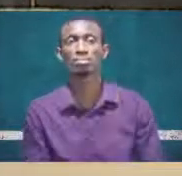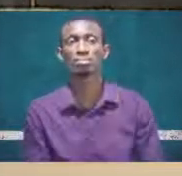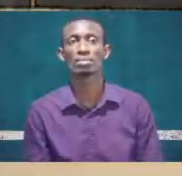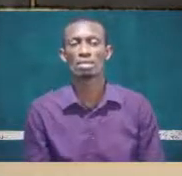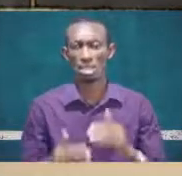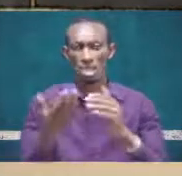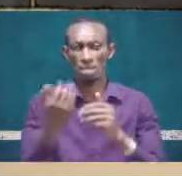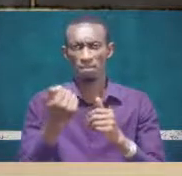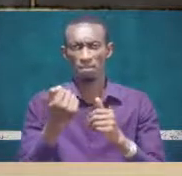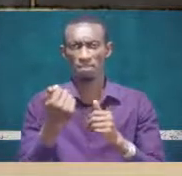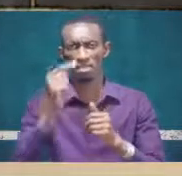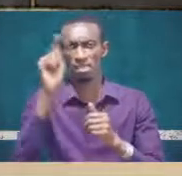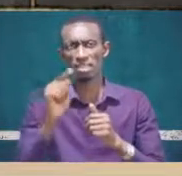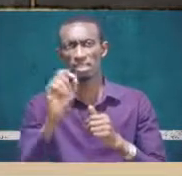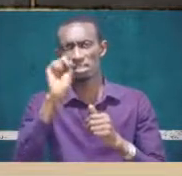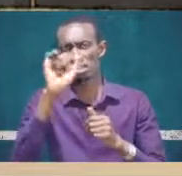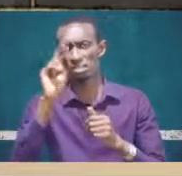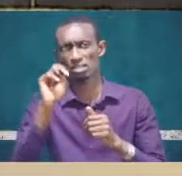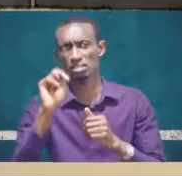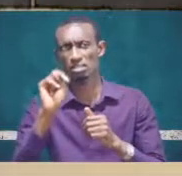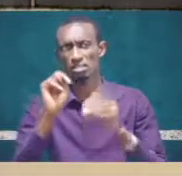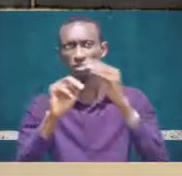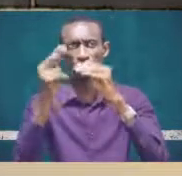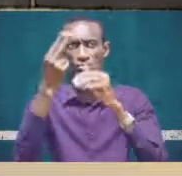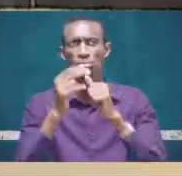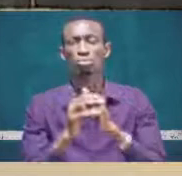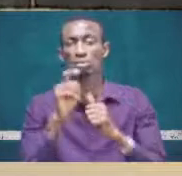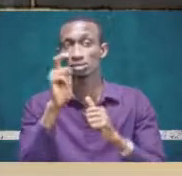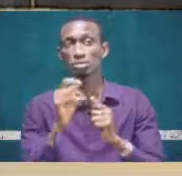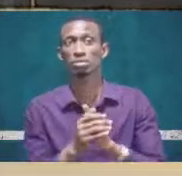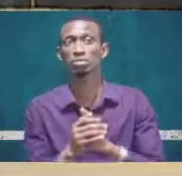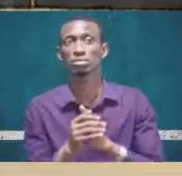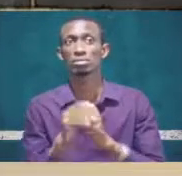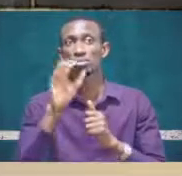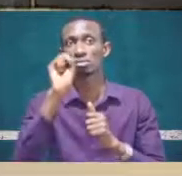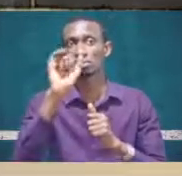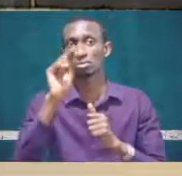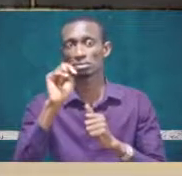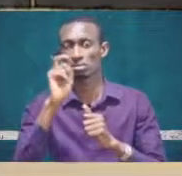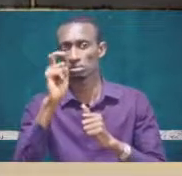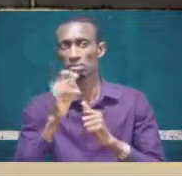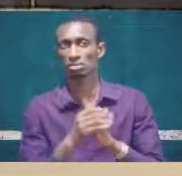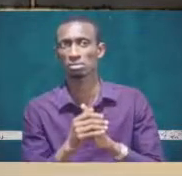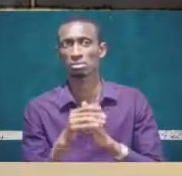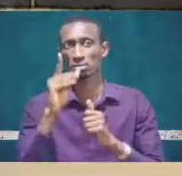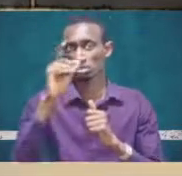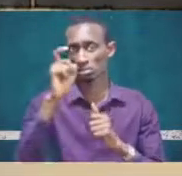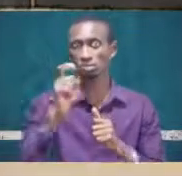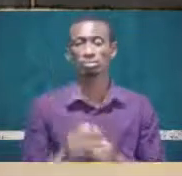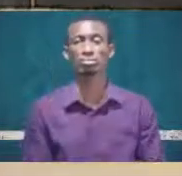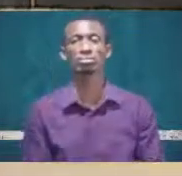be having integral of sine squared x times sine x